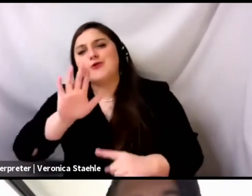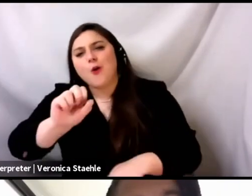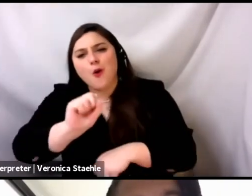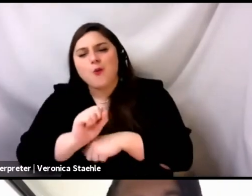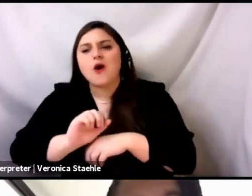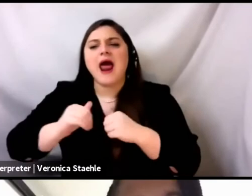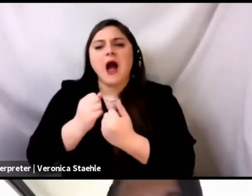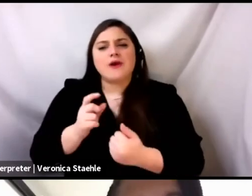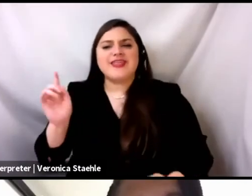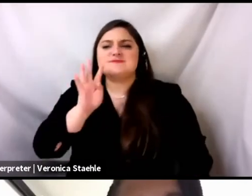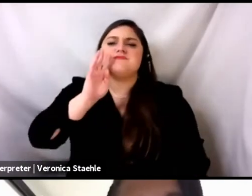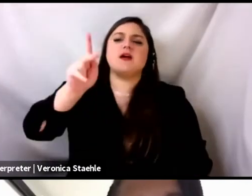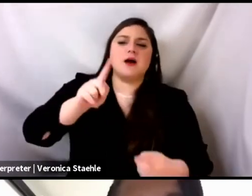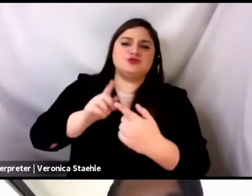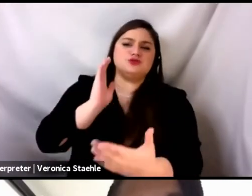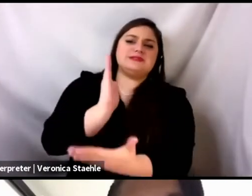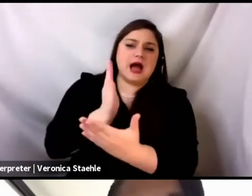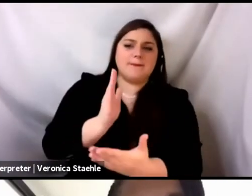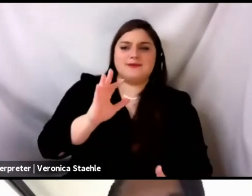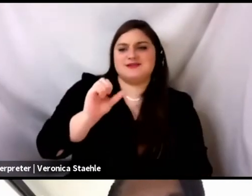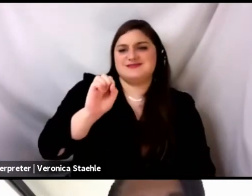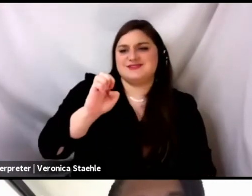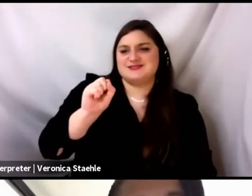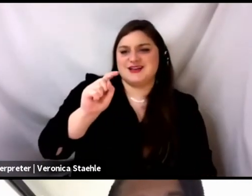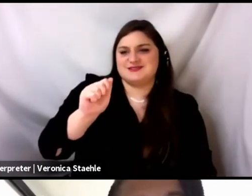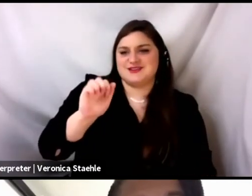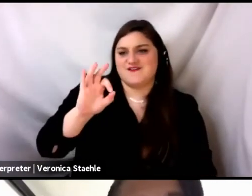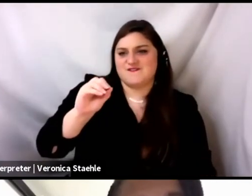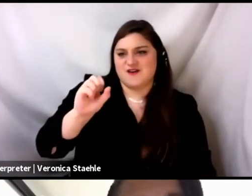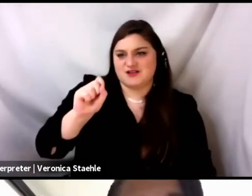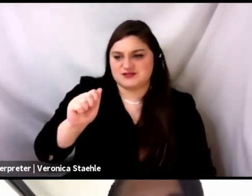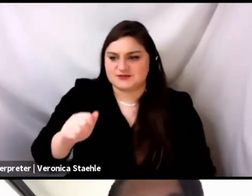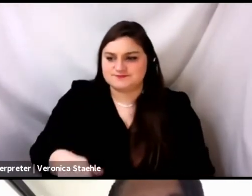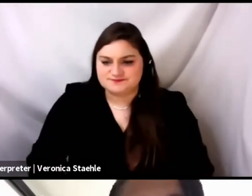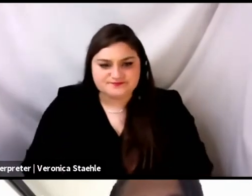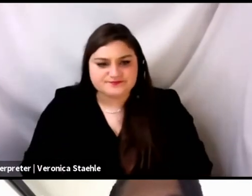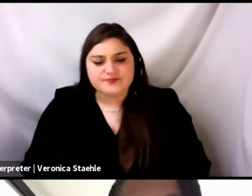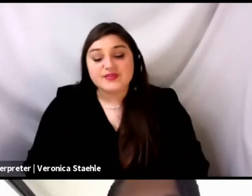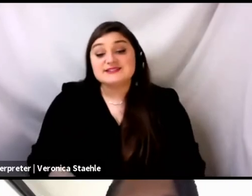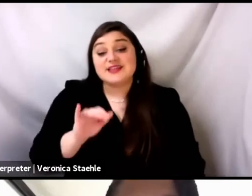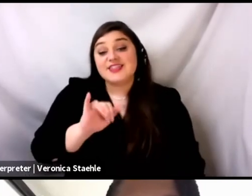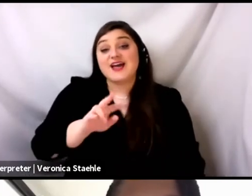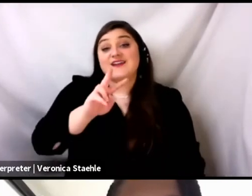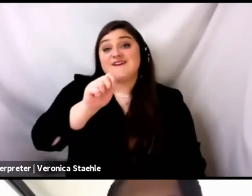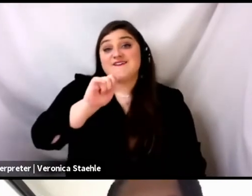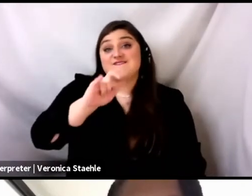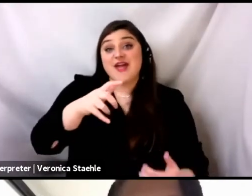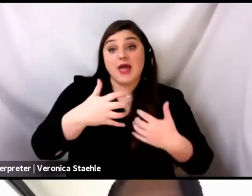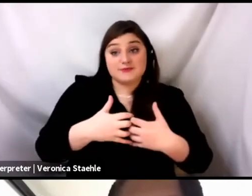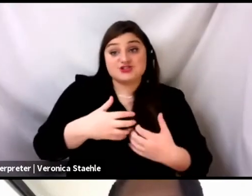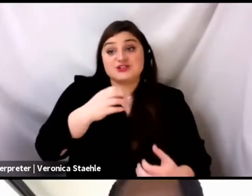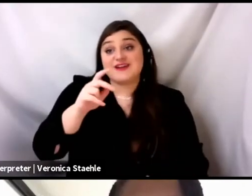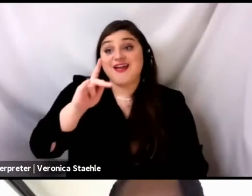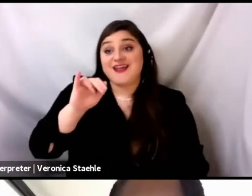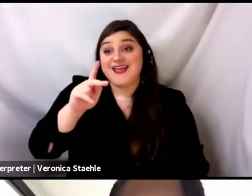FOSTA? Sure. Both Veil Machine and Kink Out have links both on Instagram as well as